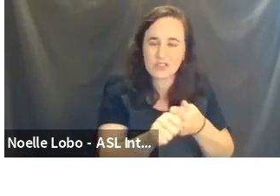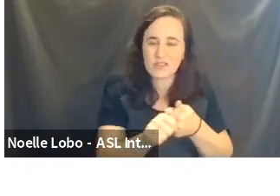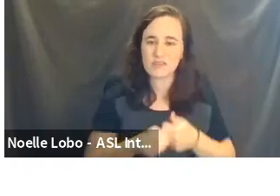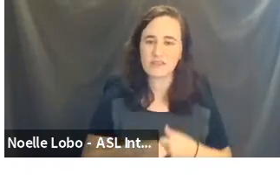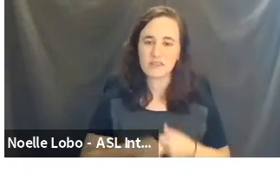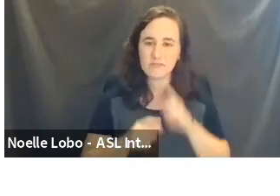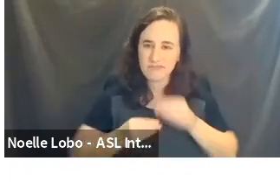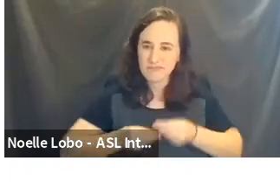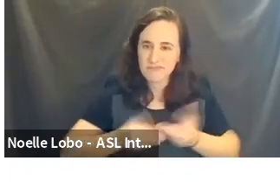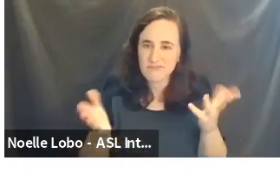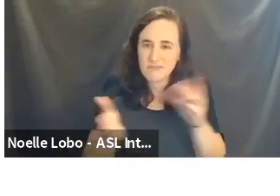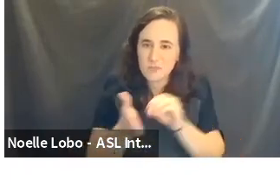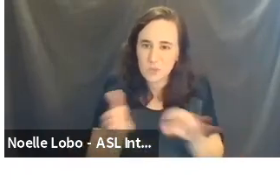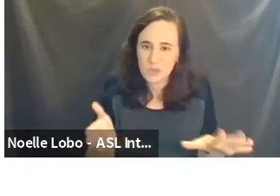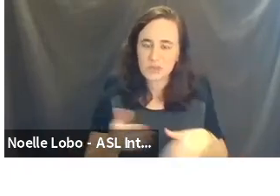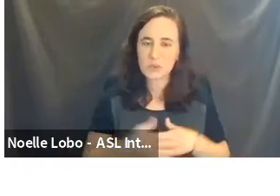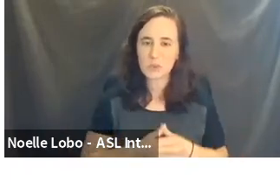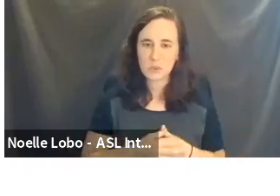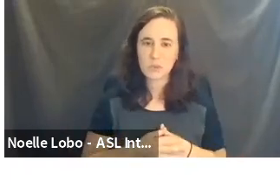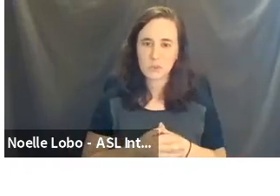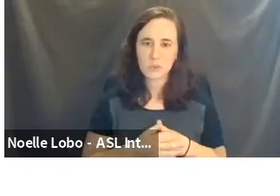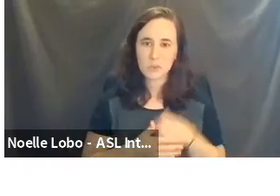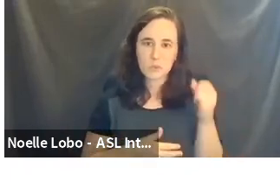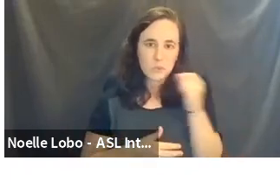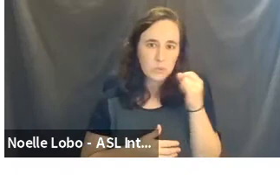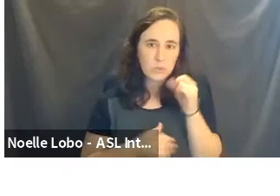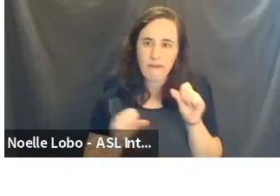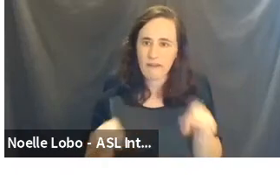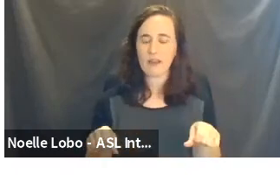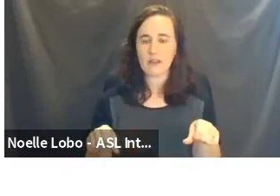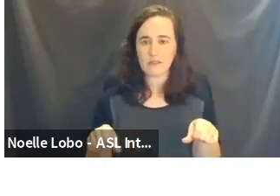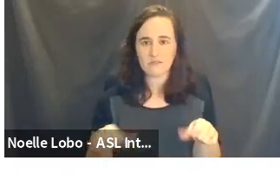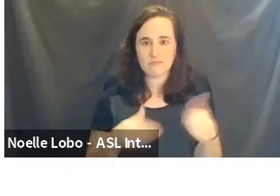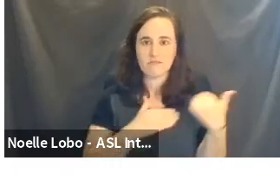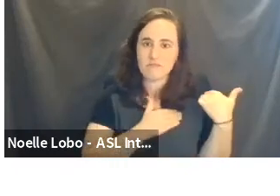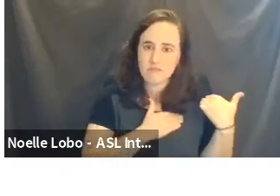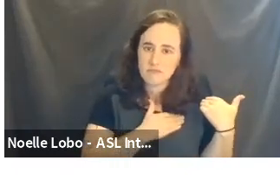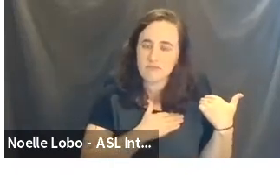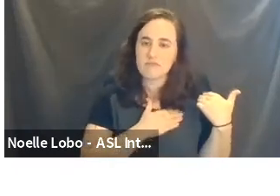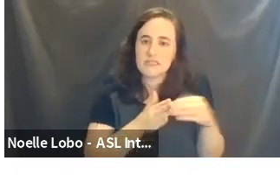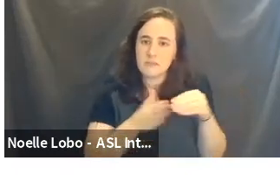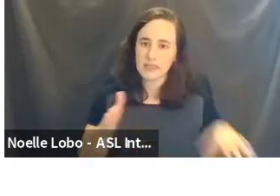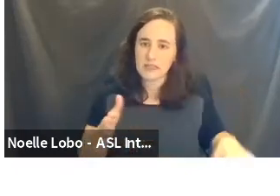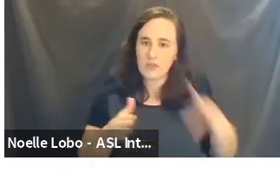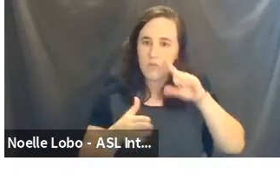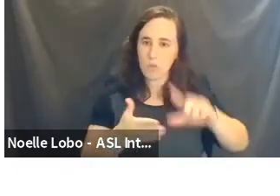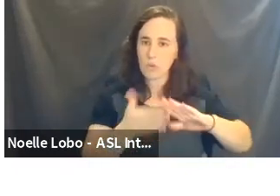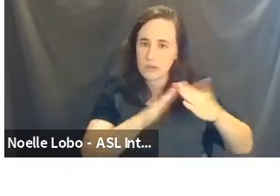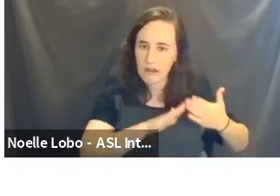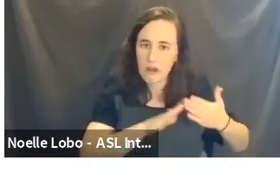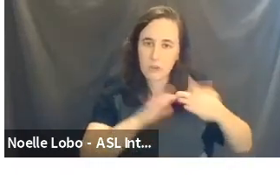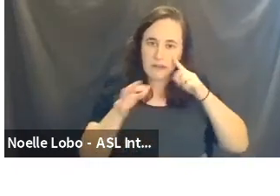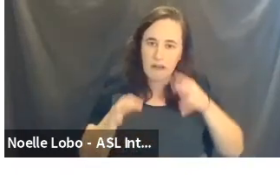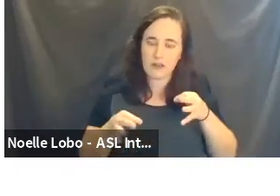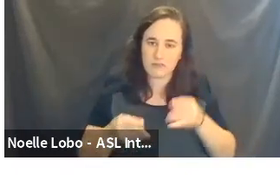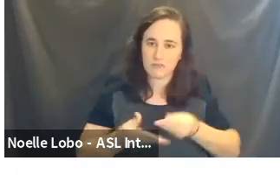per item. And that can be quite a huge undertaking for a school district for just the plexiglass